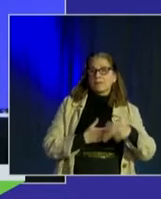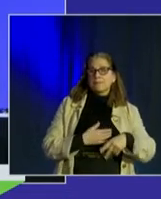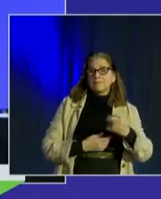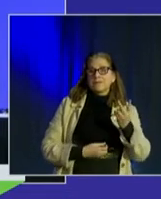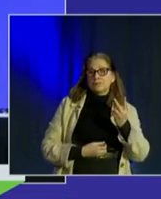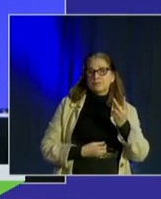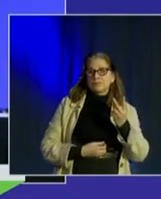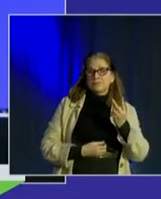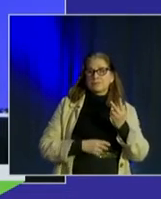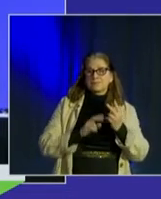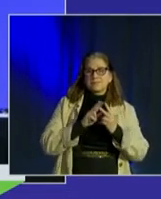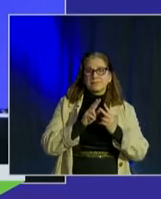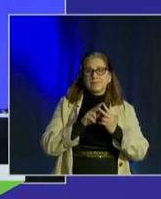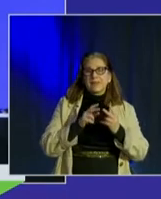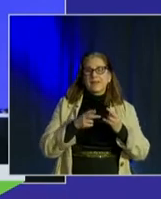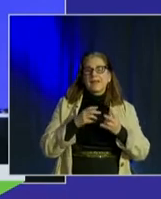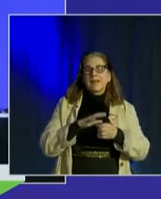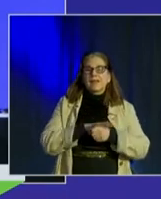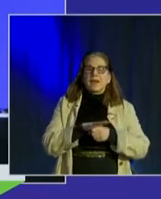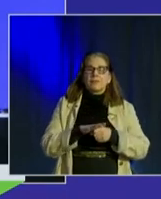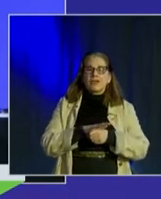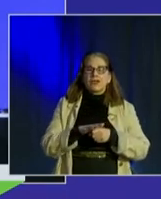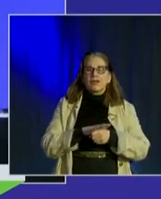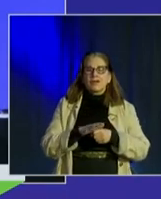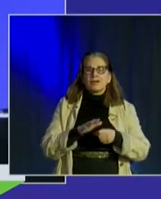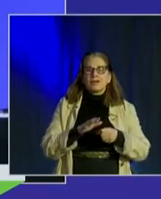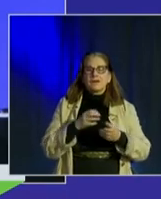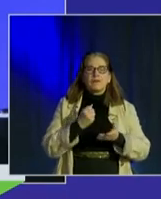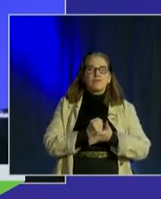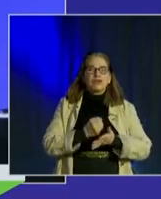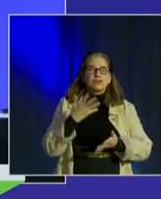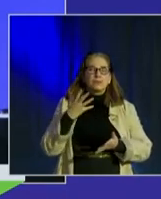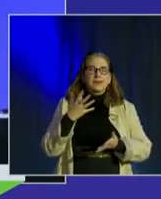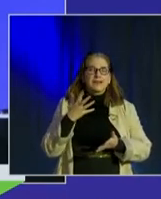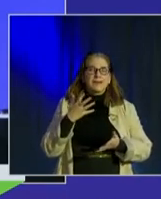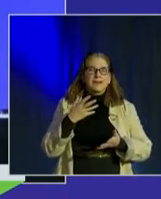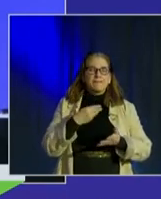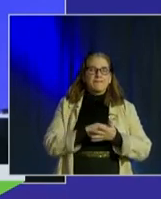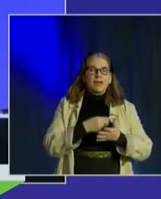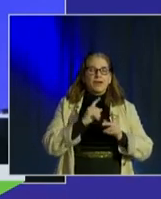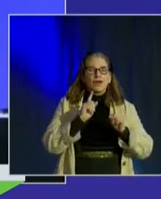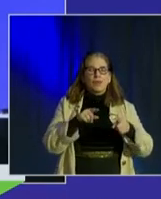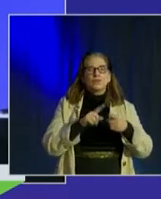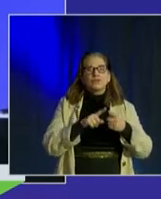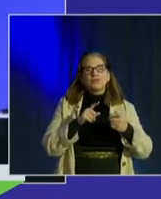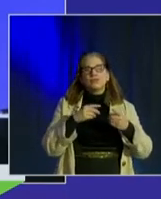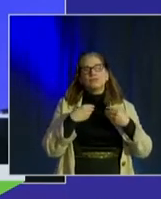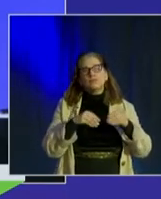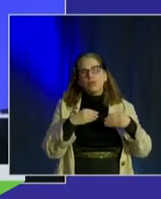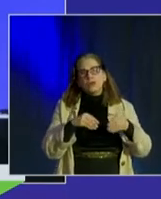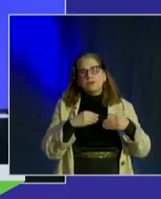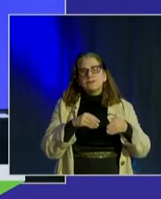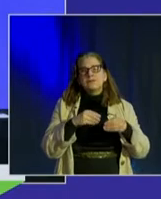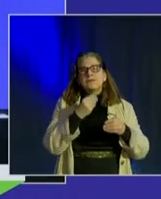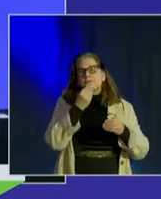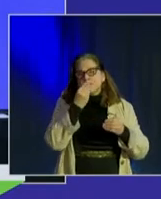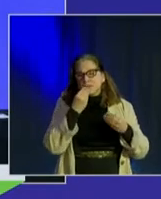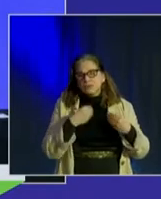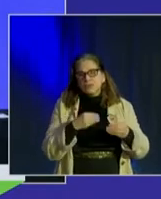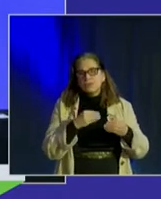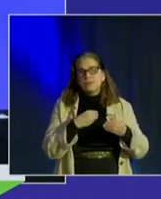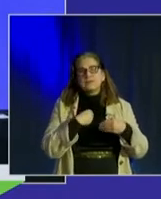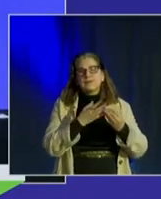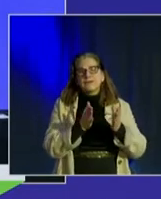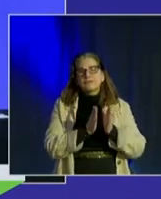which actually allows us to invest in retail and food access points in neighborhoods like yours, and